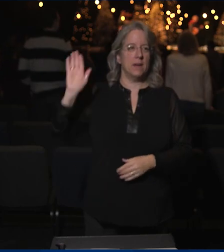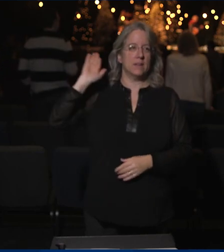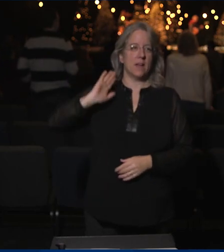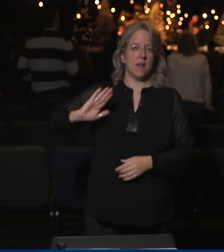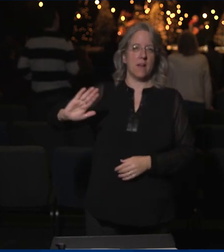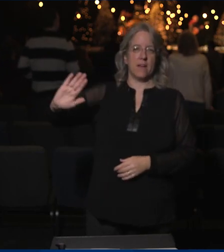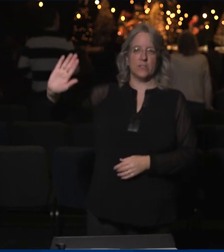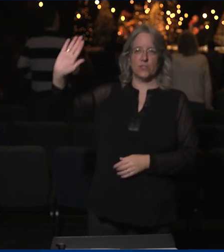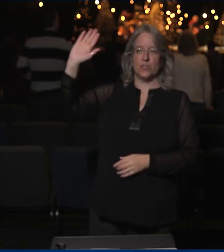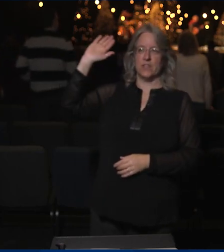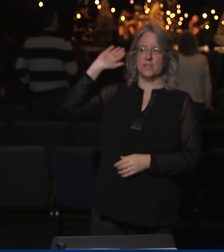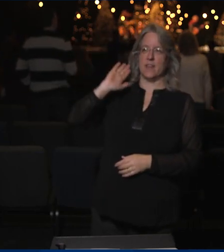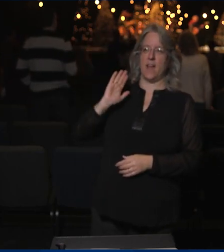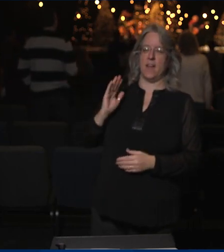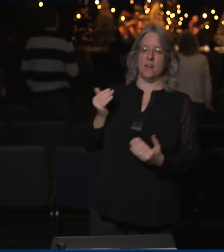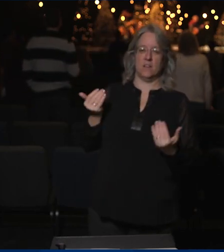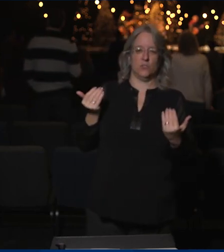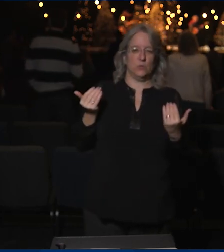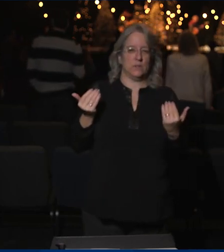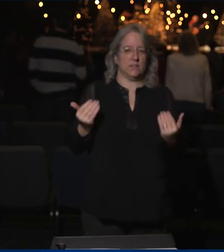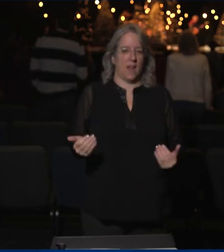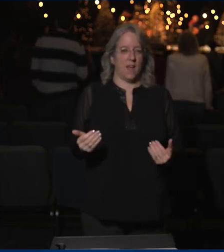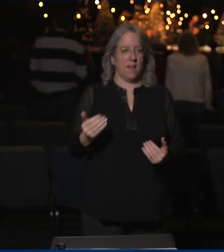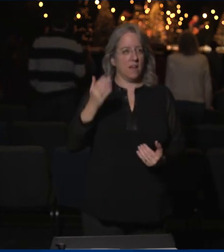same yesterday.